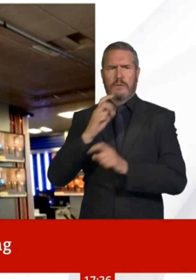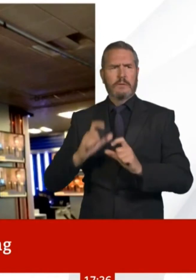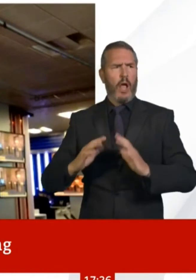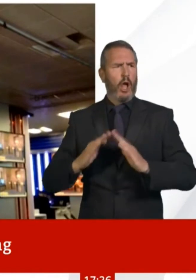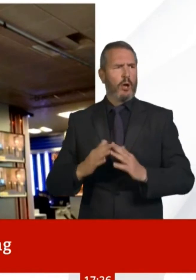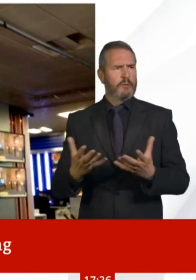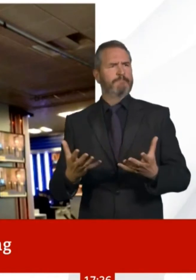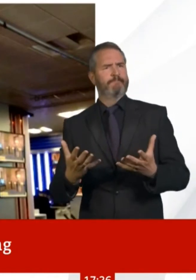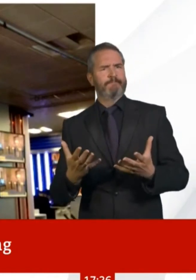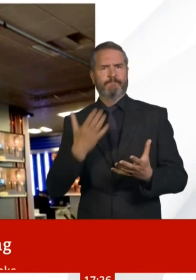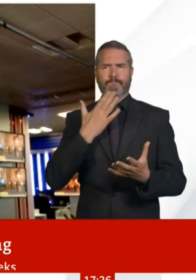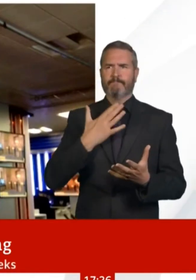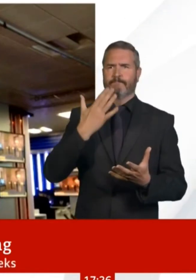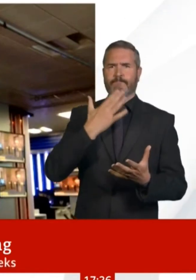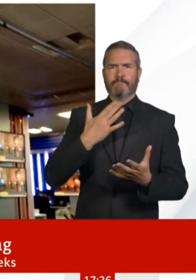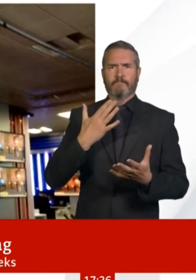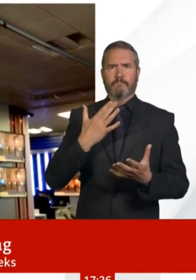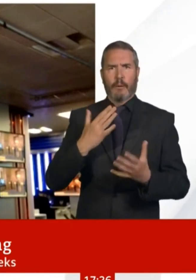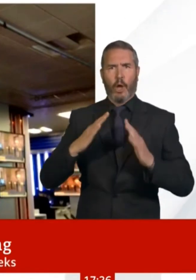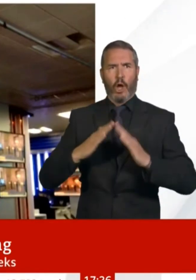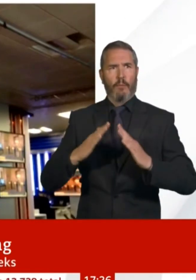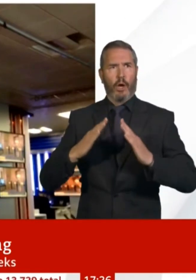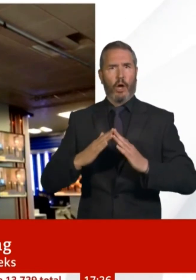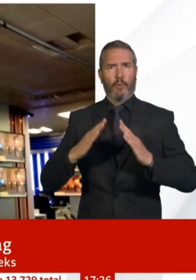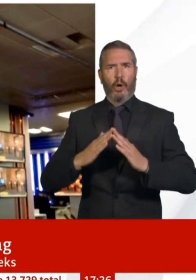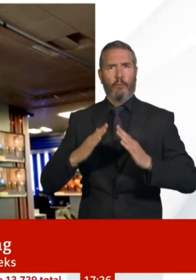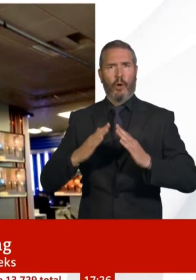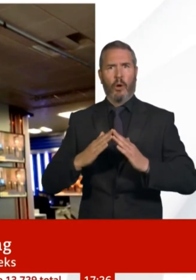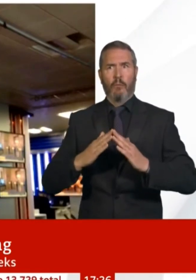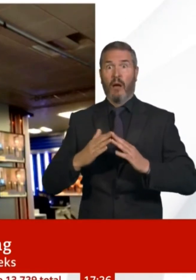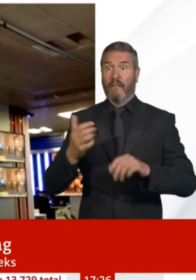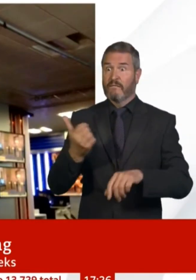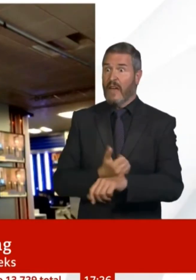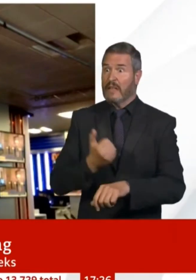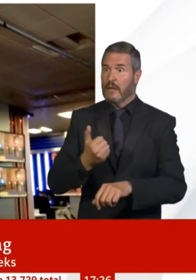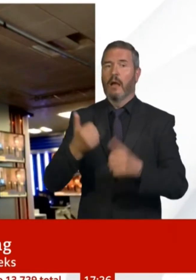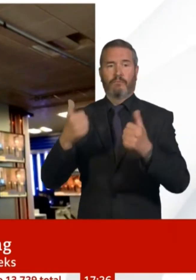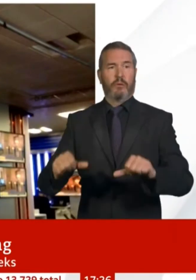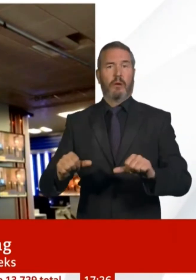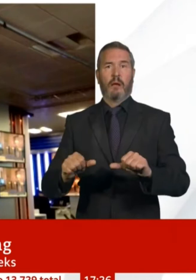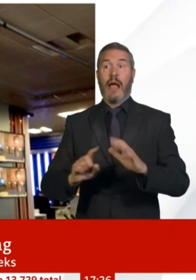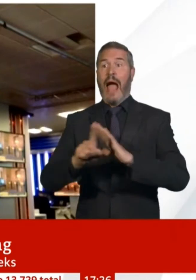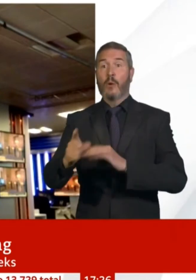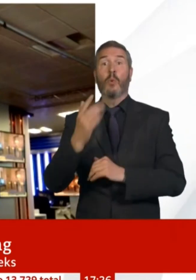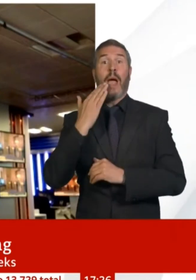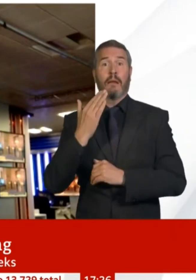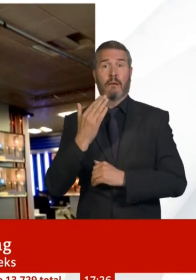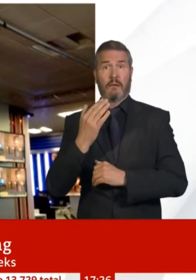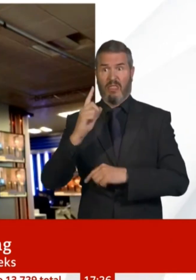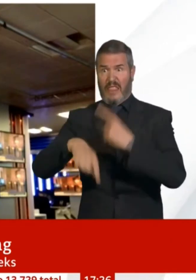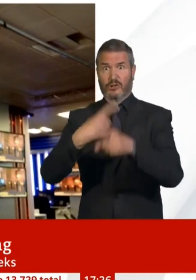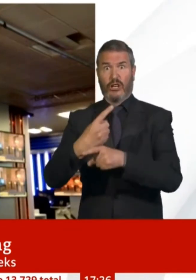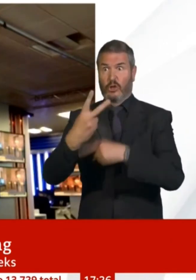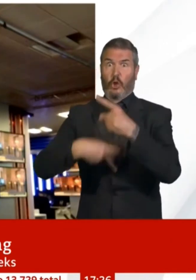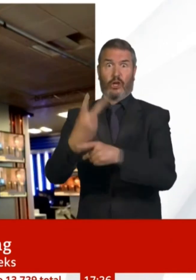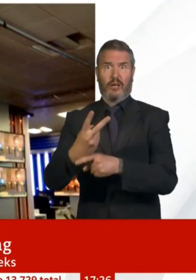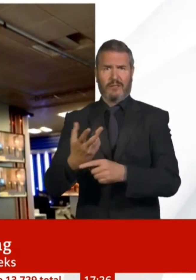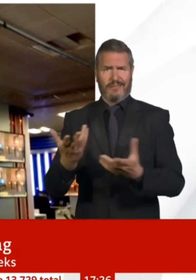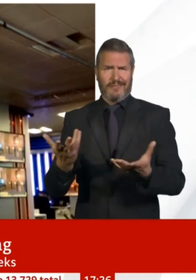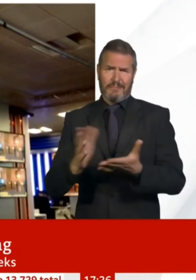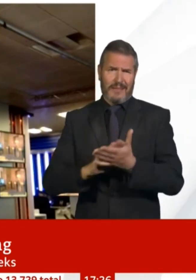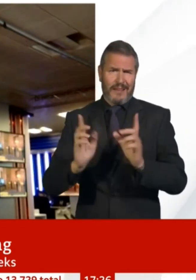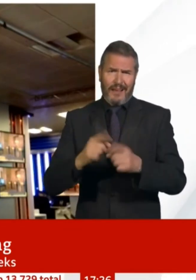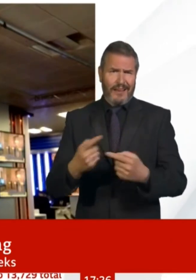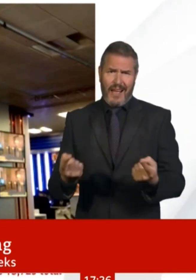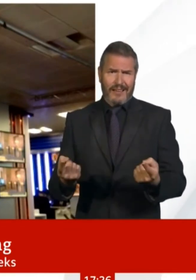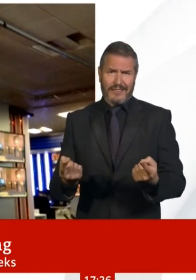perhaps justified fear that they might be kept indoors until there's a vaccine, which might be 18 months. They are worried that they might never see their grandkids